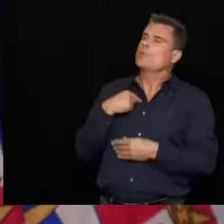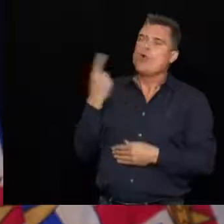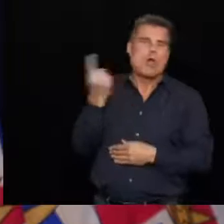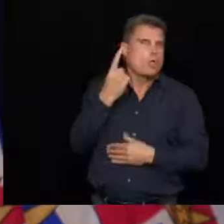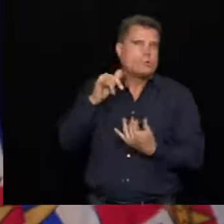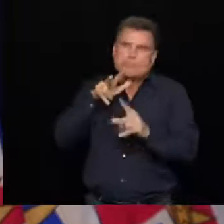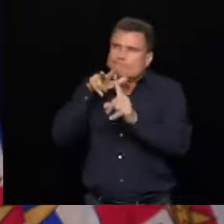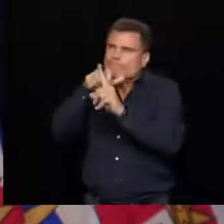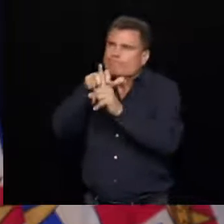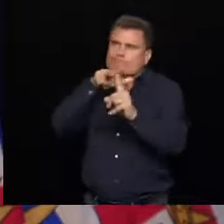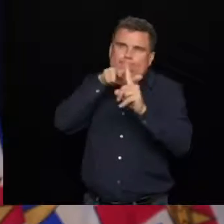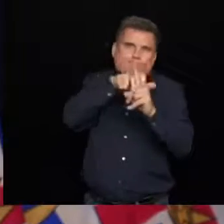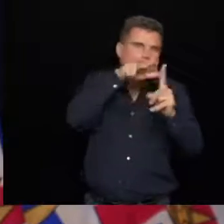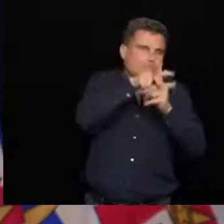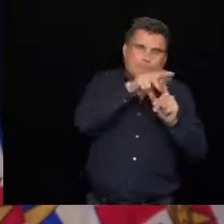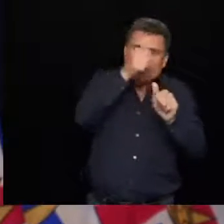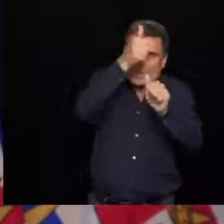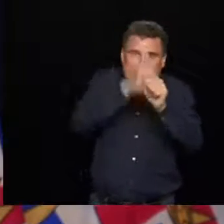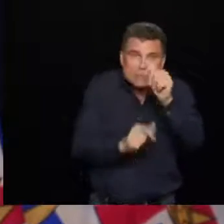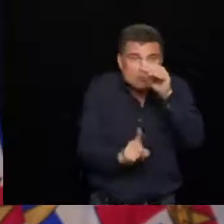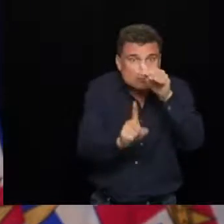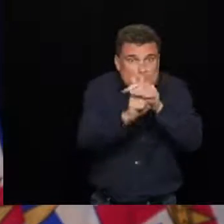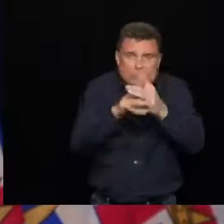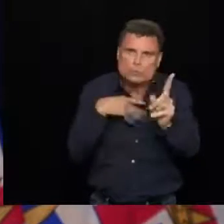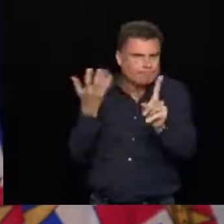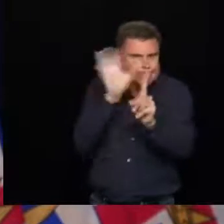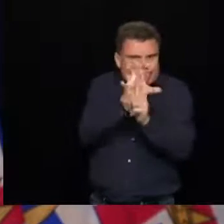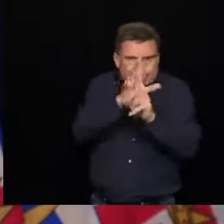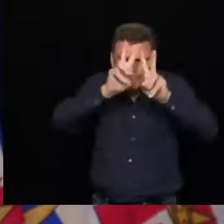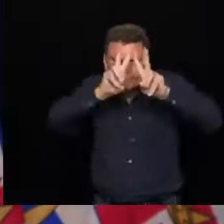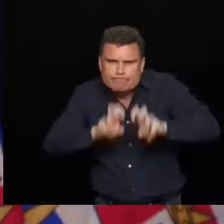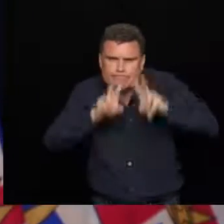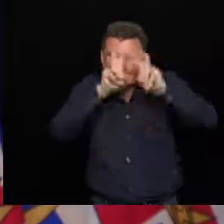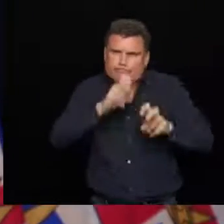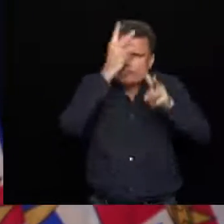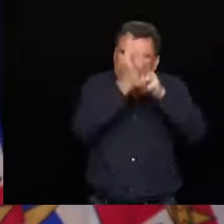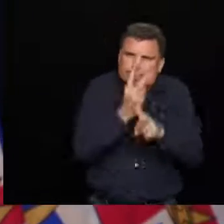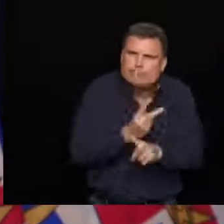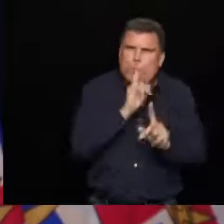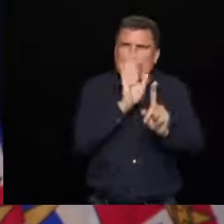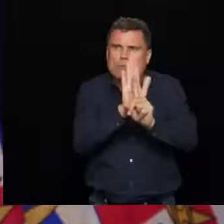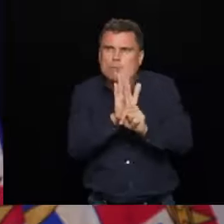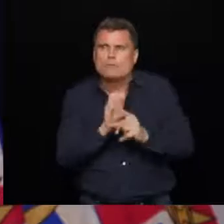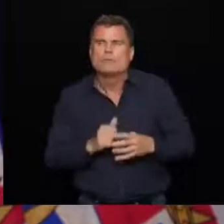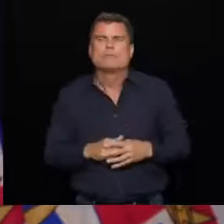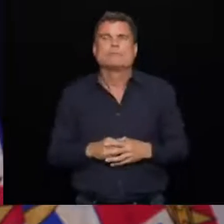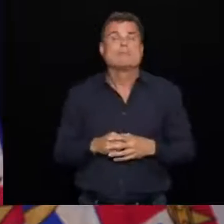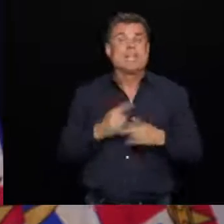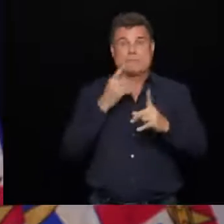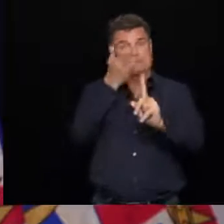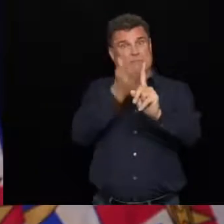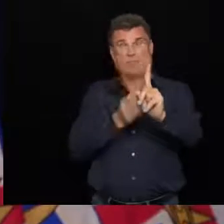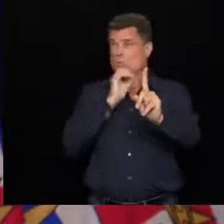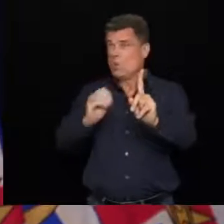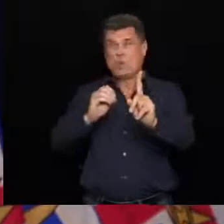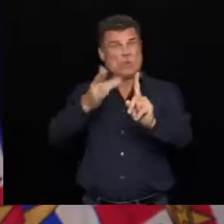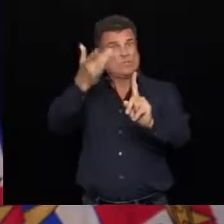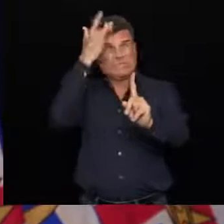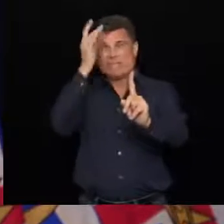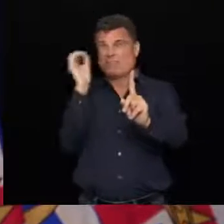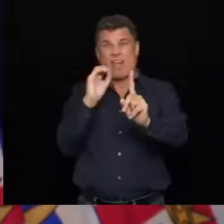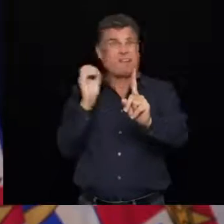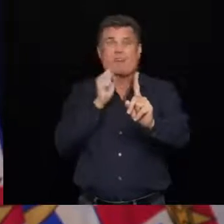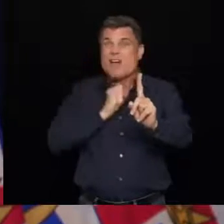that somebody didn't have any symptoms, didn't have any close contact with individuals. So even if it